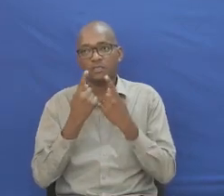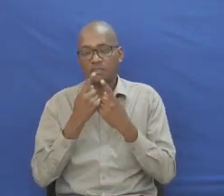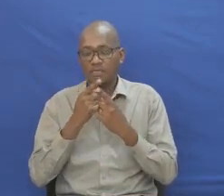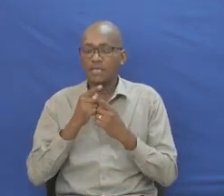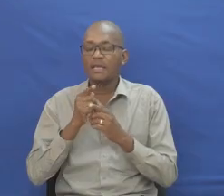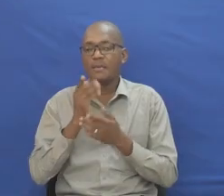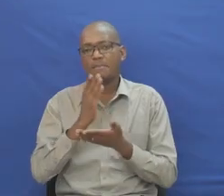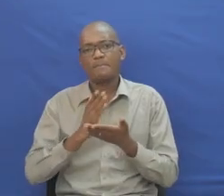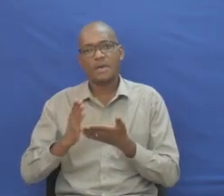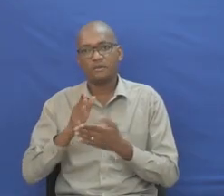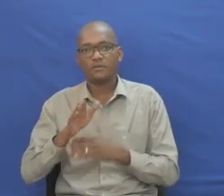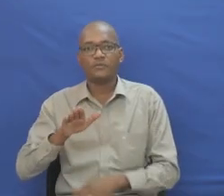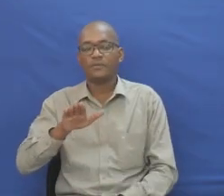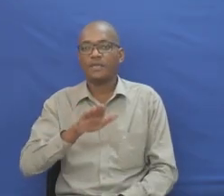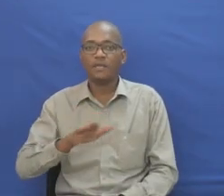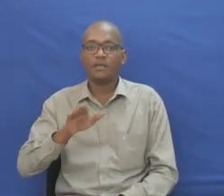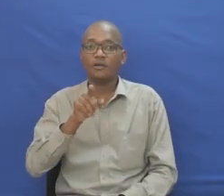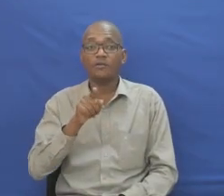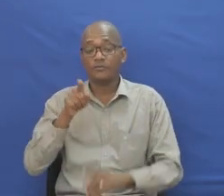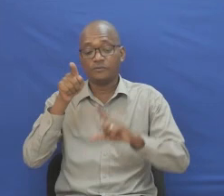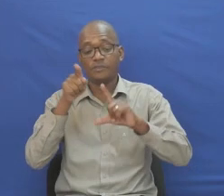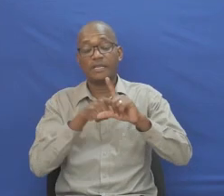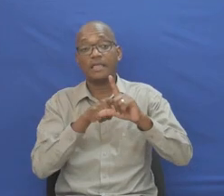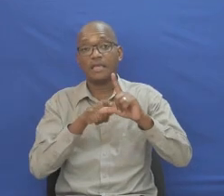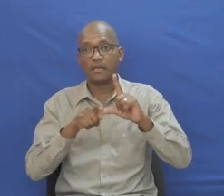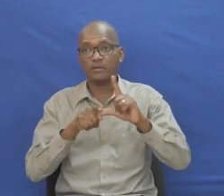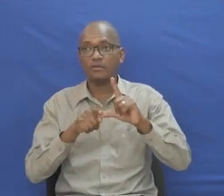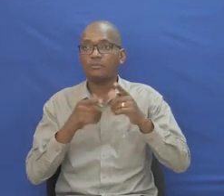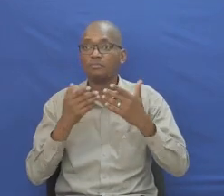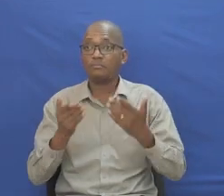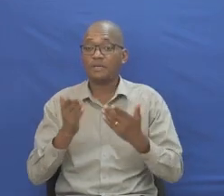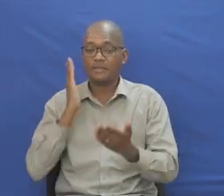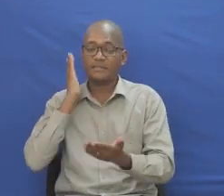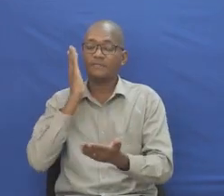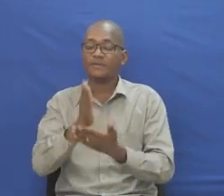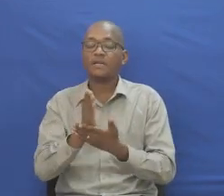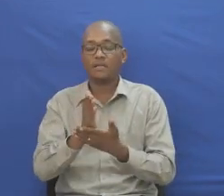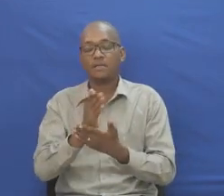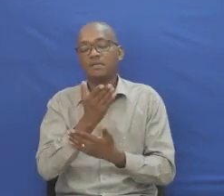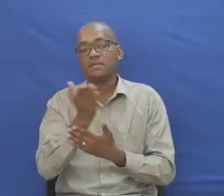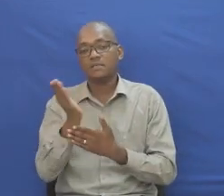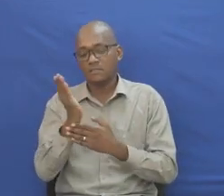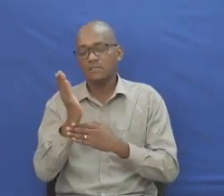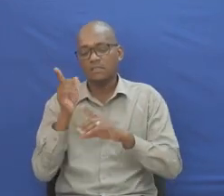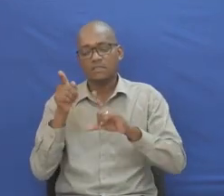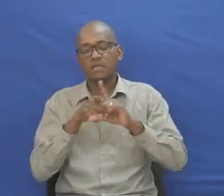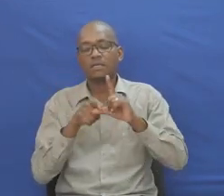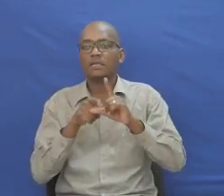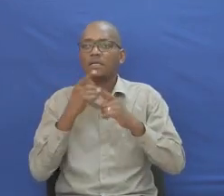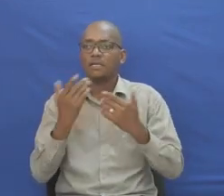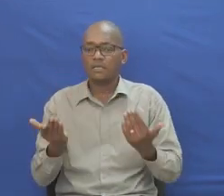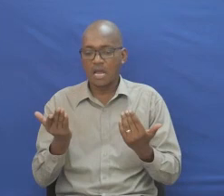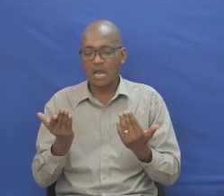triangle, but specifically right-angled triangle. But now we need to generalize. How can you find the area of